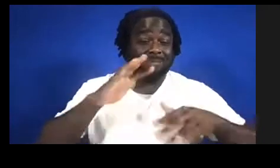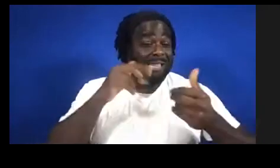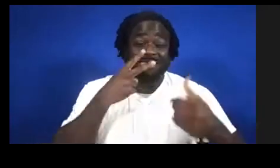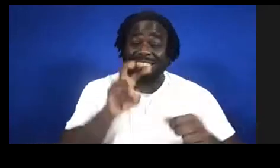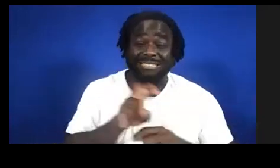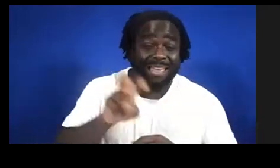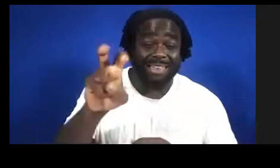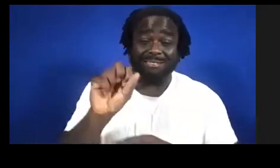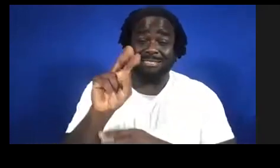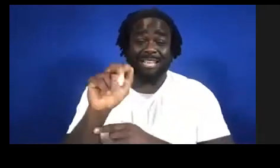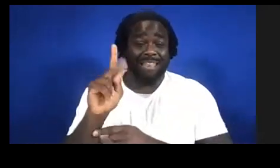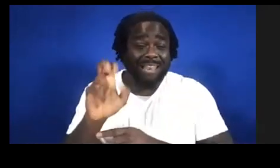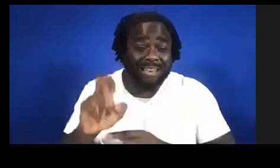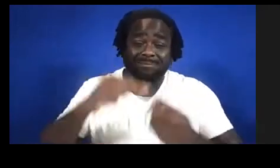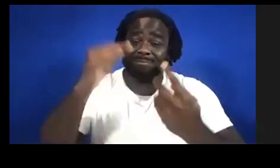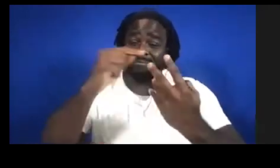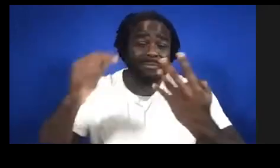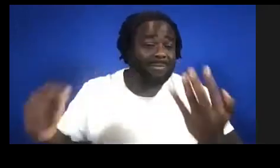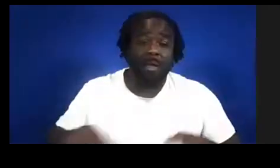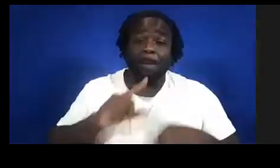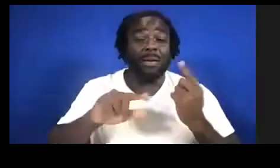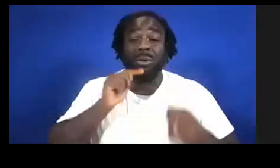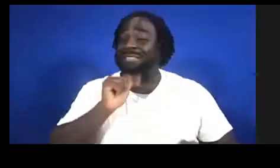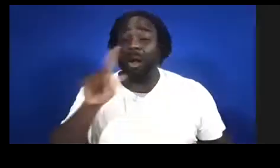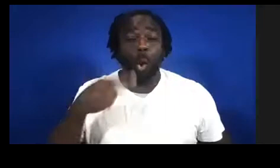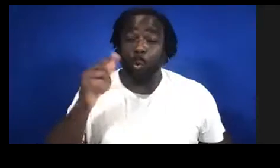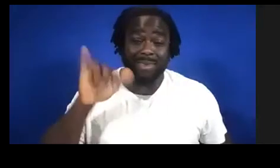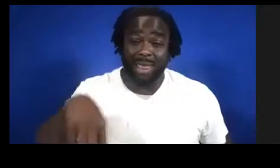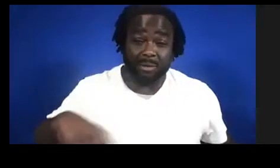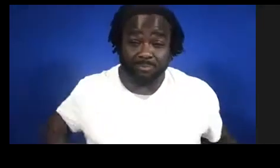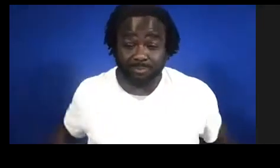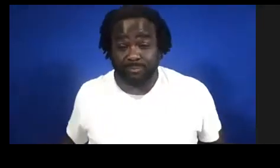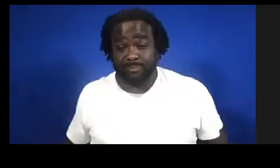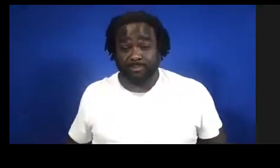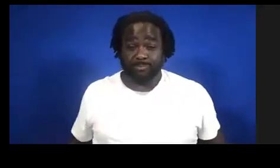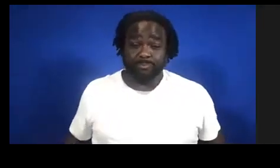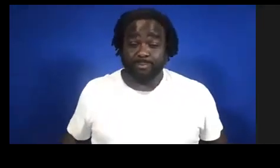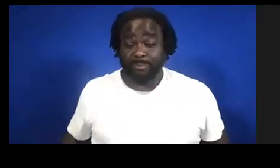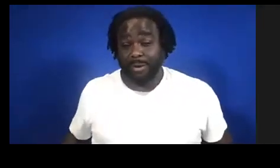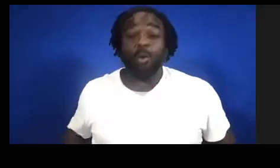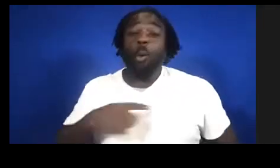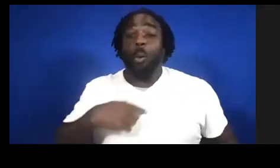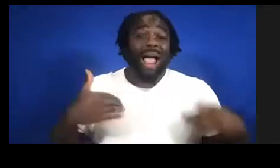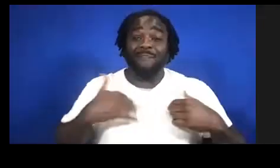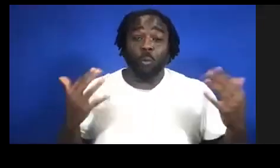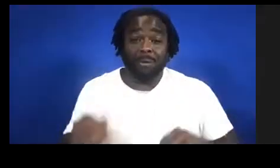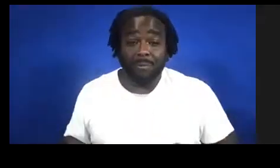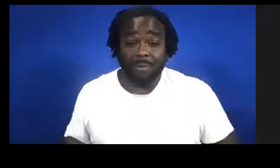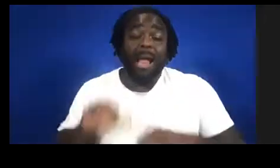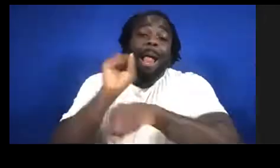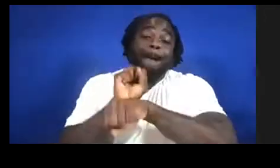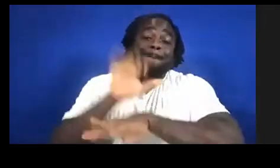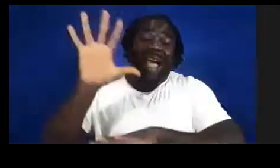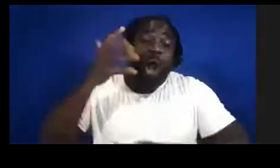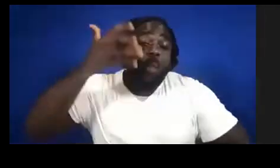So, like I said, I've been here in California. I've been hiking. They got these snakes out here. But look, it's not only